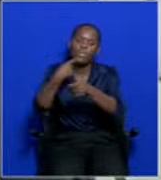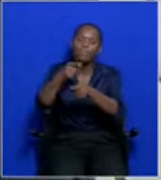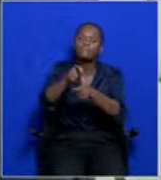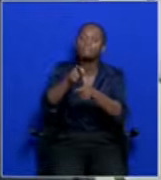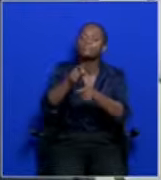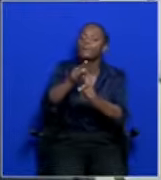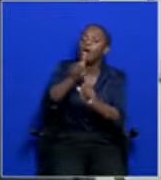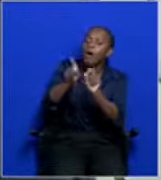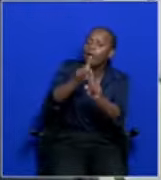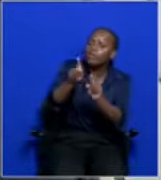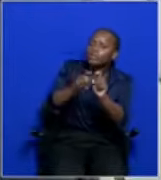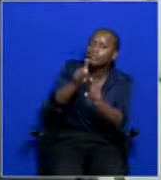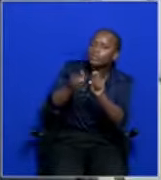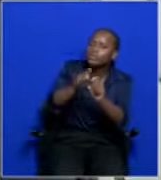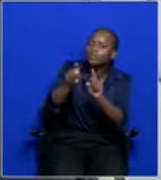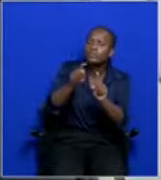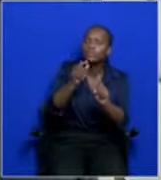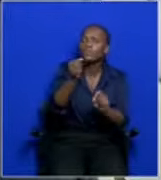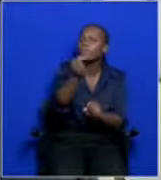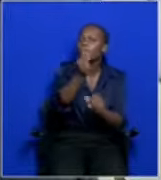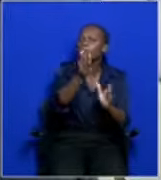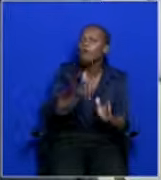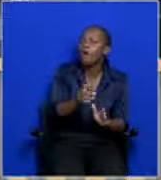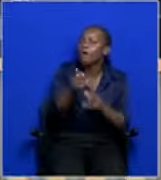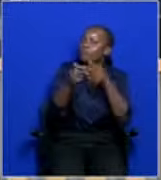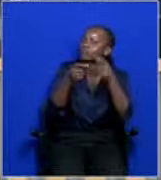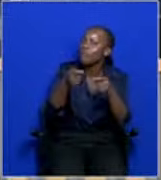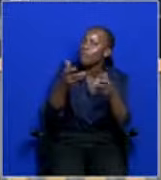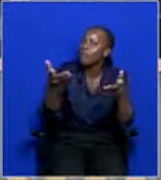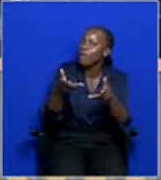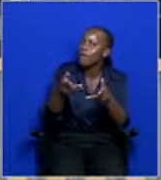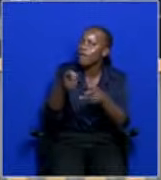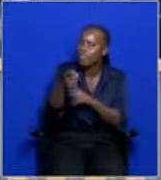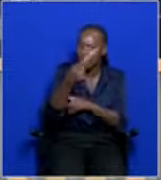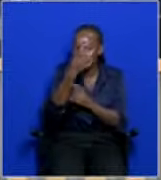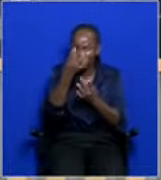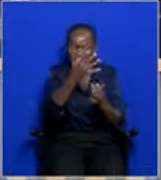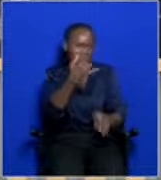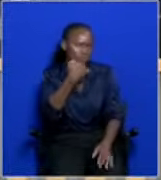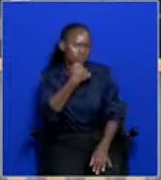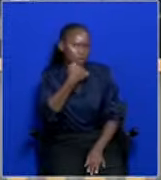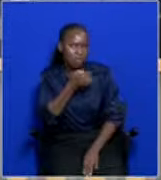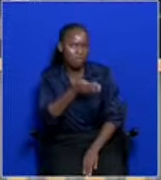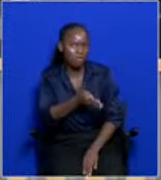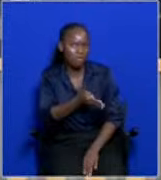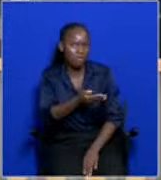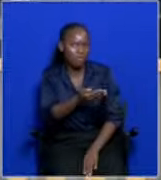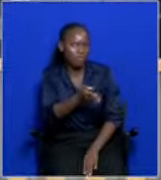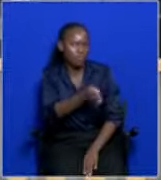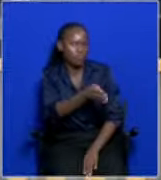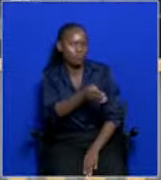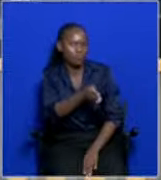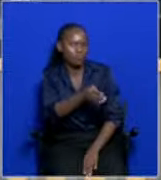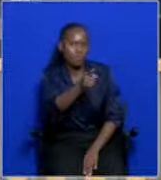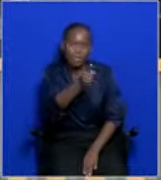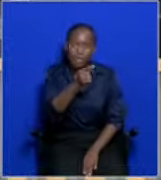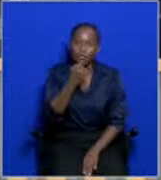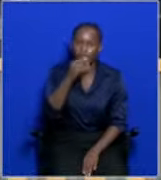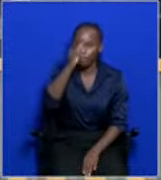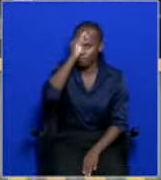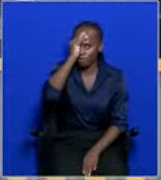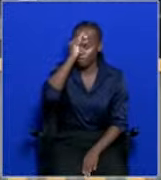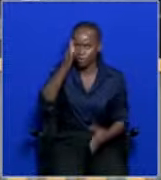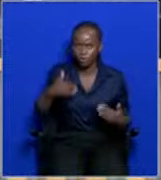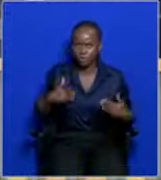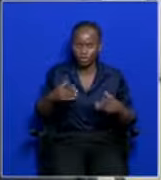informed them that his employer was not around. The police then began searching the shop and allegedly